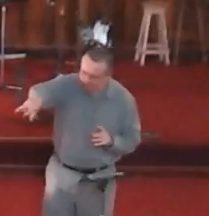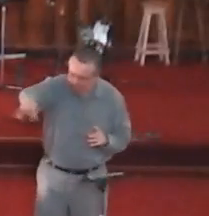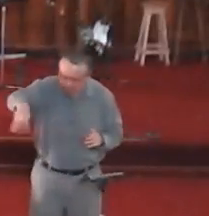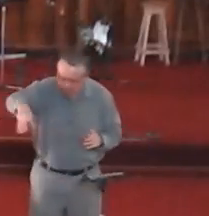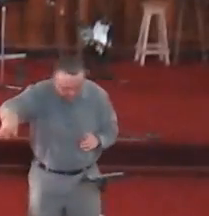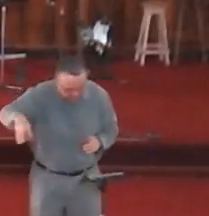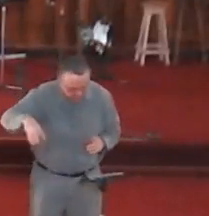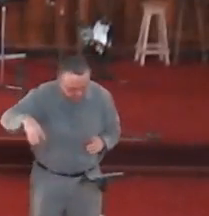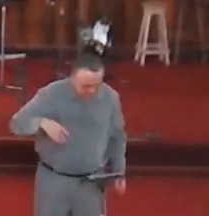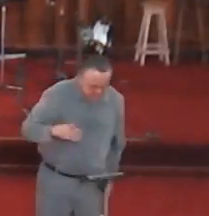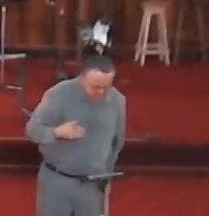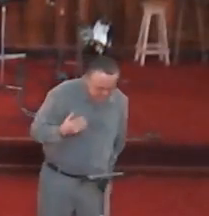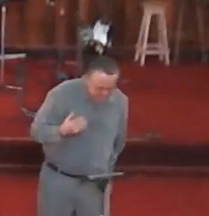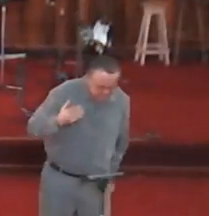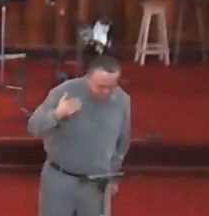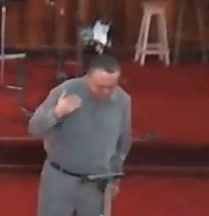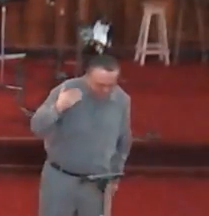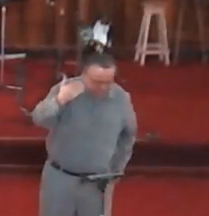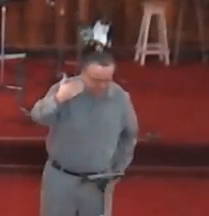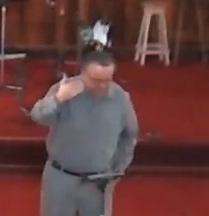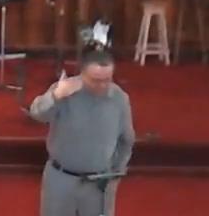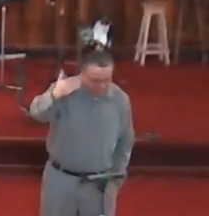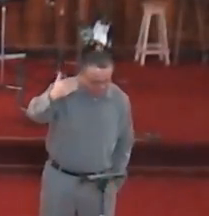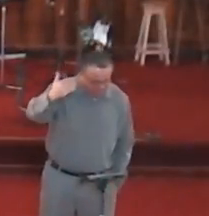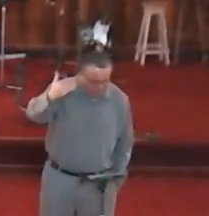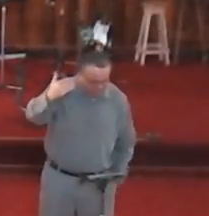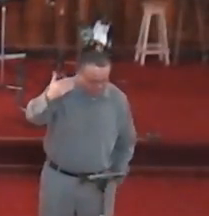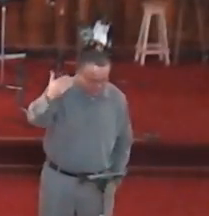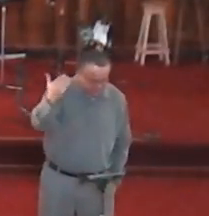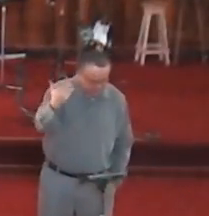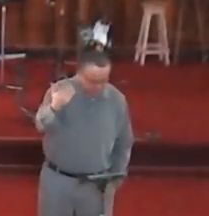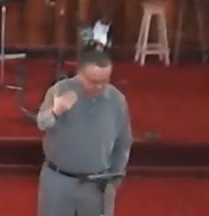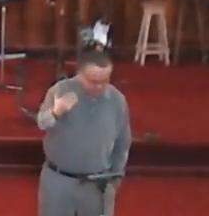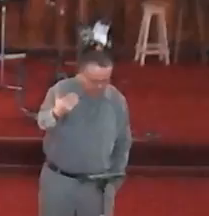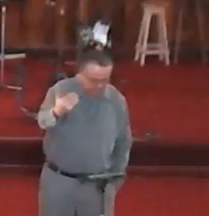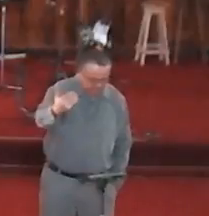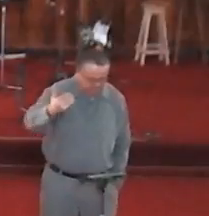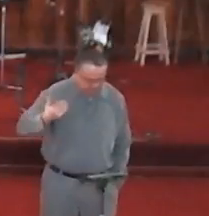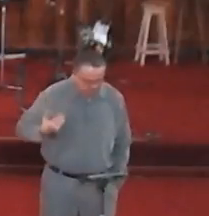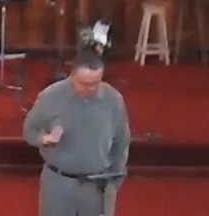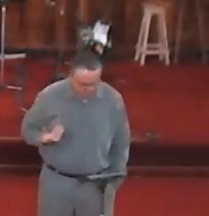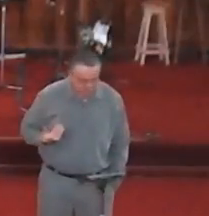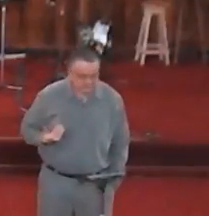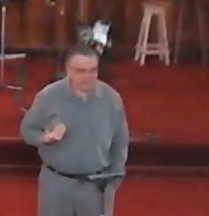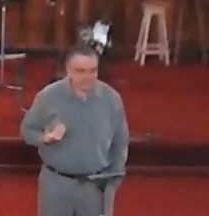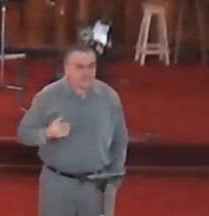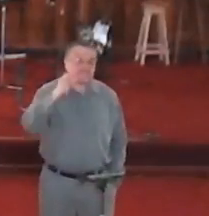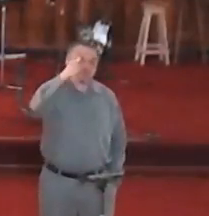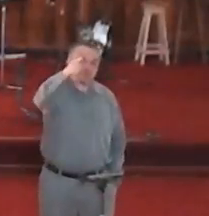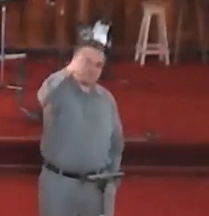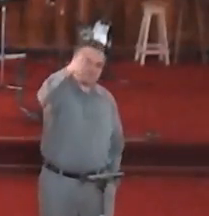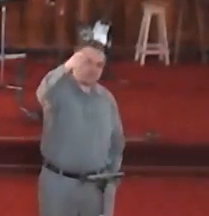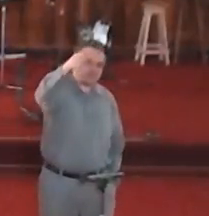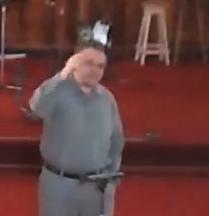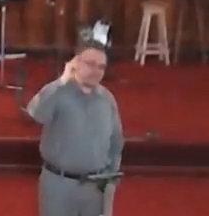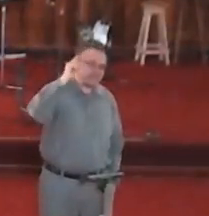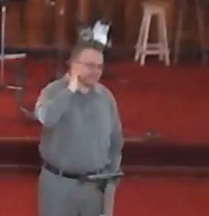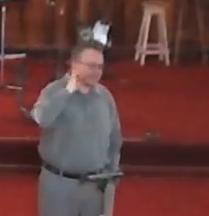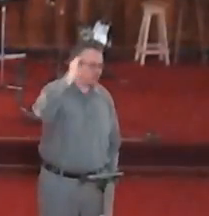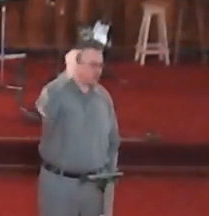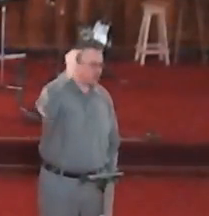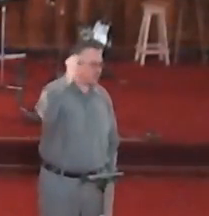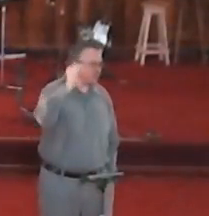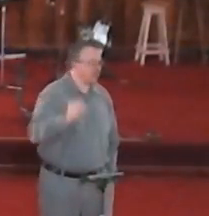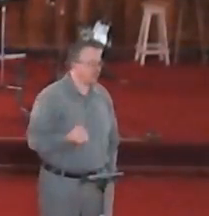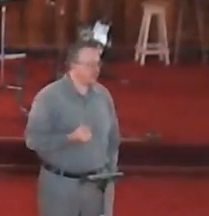vamos a congregarnos ahí. Y quiero que lean el resto de este pasaje hasta el versículo 30. Y continúen la lista